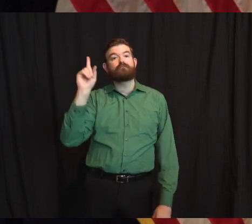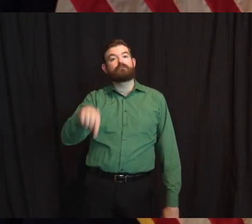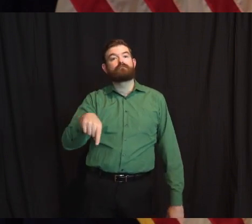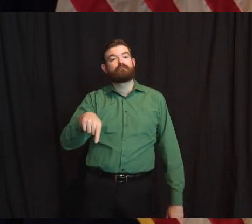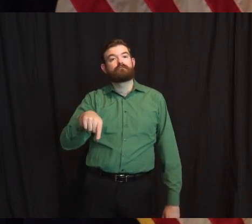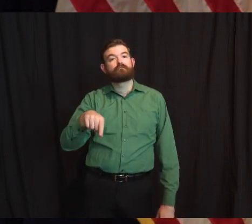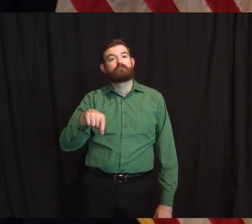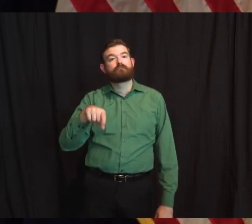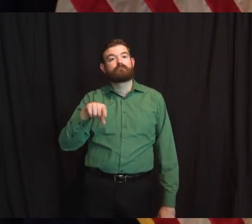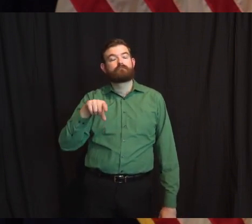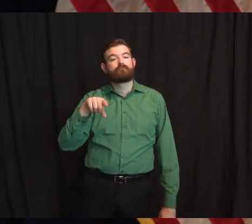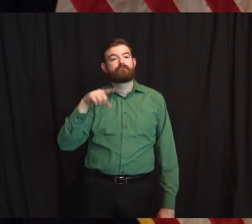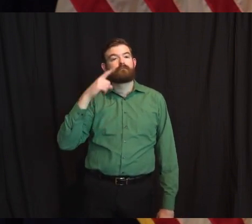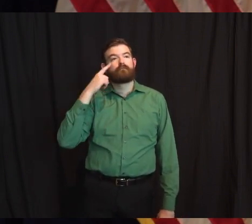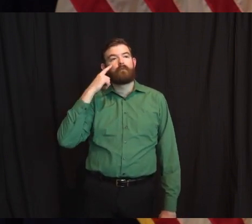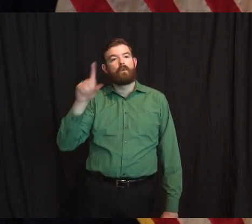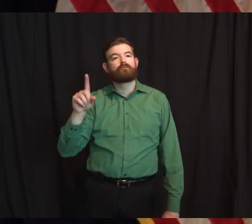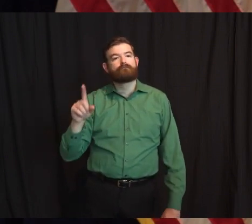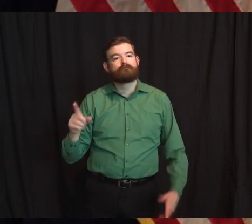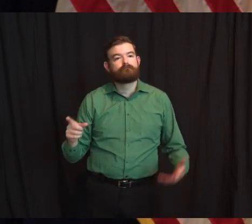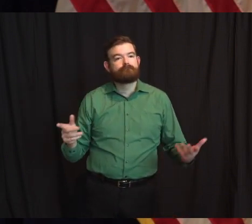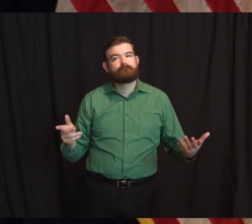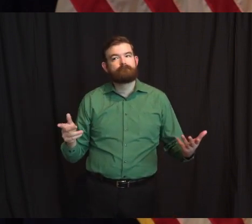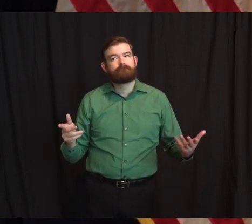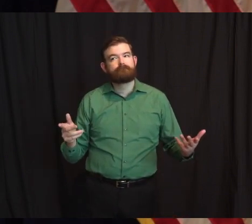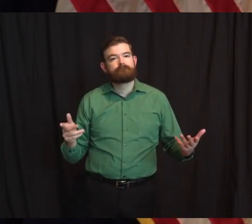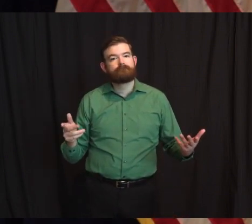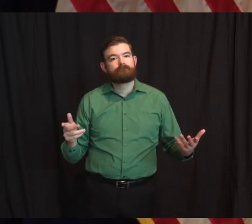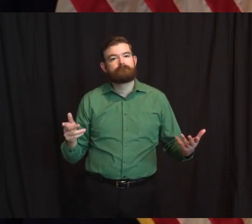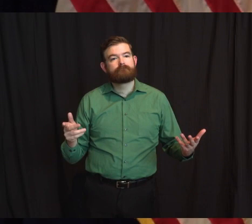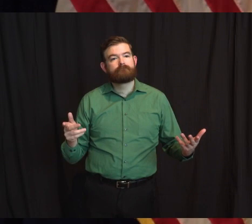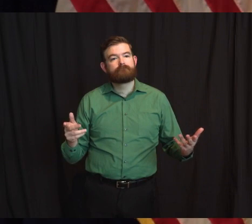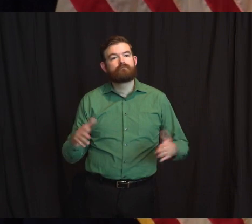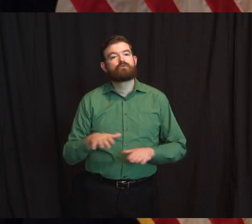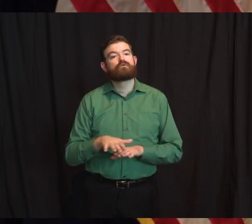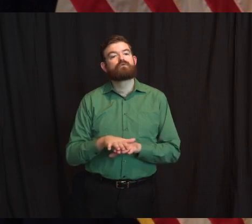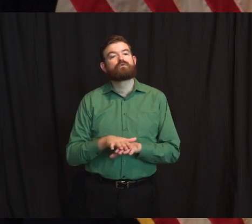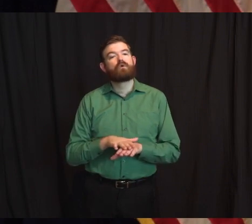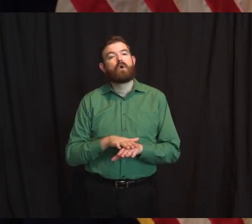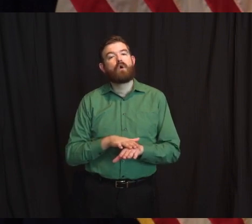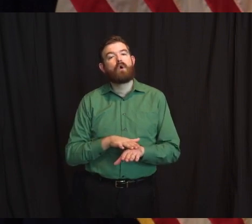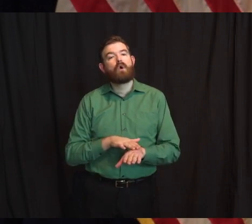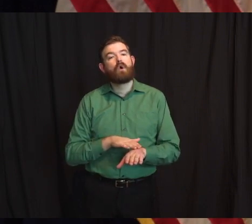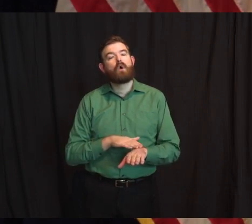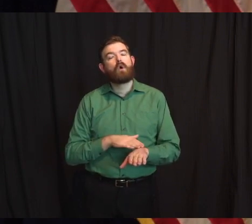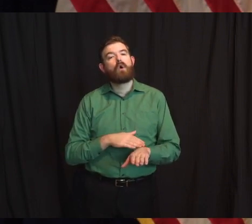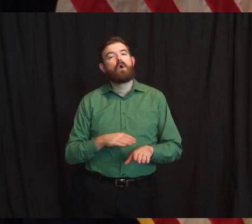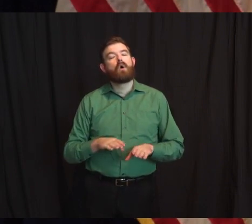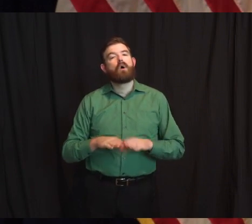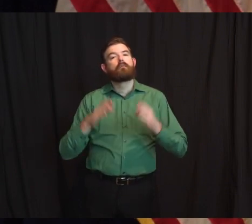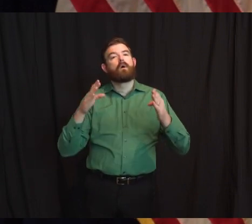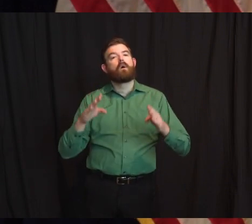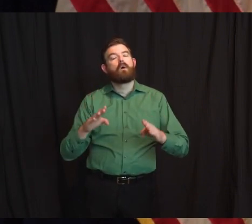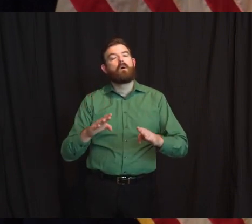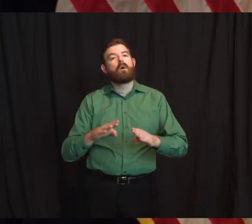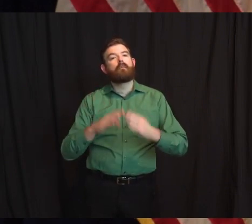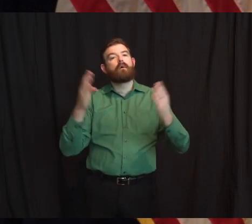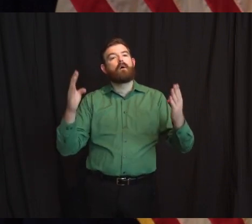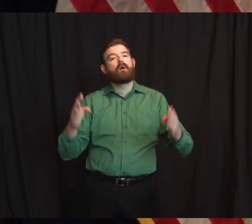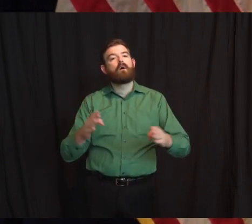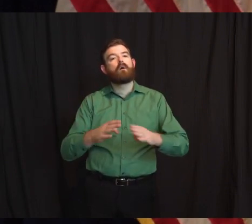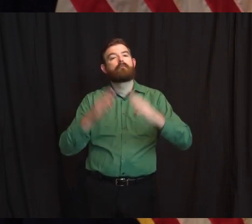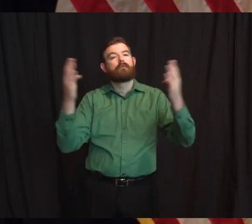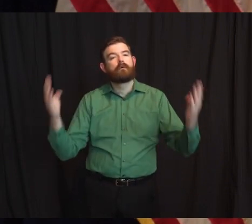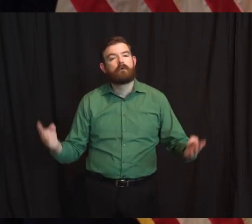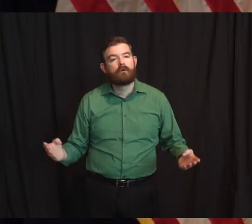sort of, if you will, removing bricks from that. And I hope this doesn't happen, by the way. And this will bring us no joy, but we